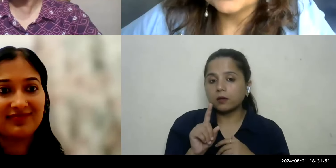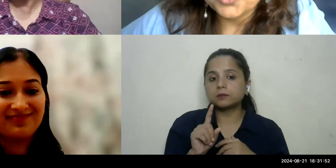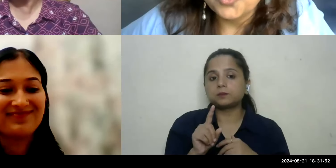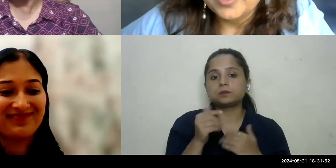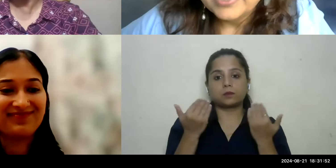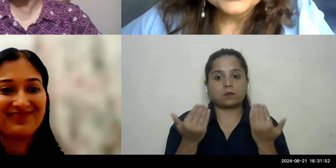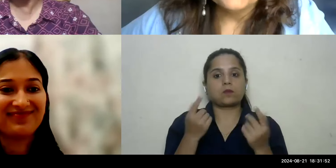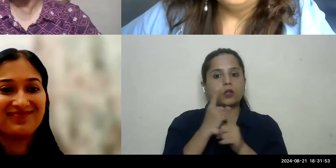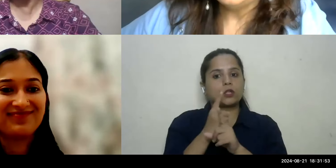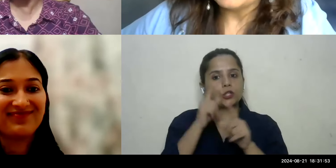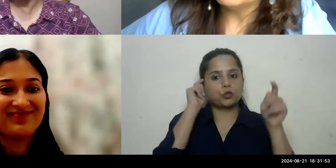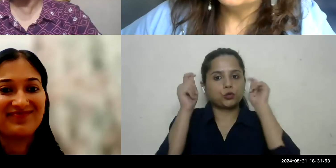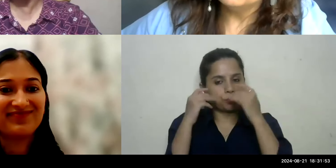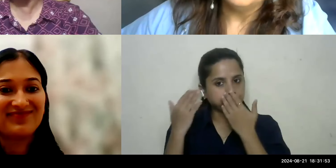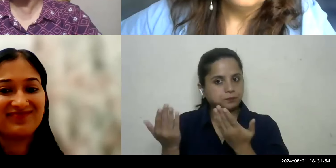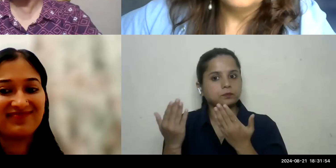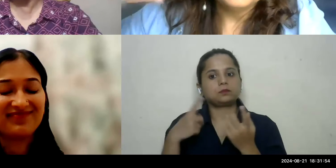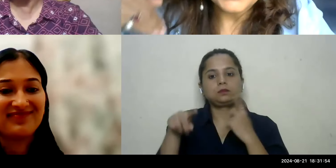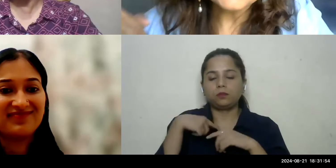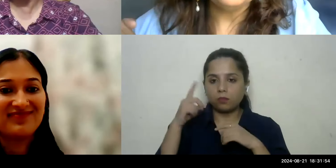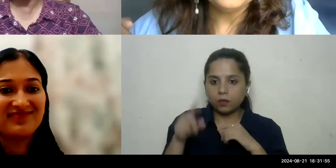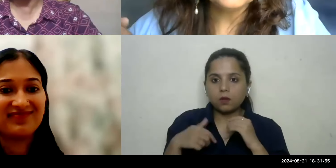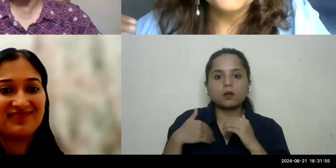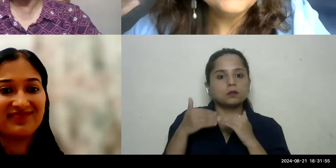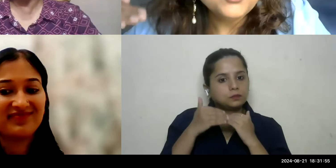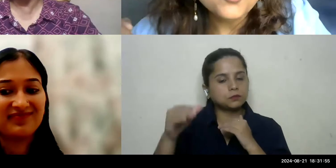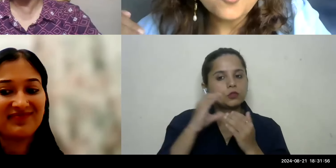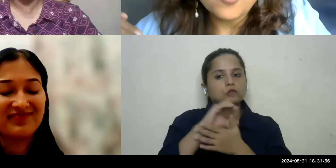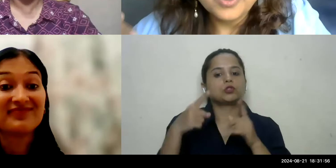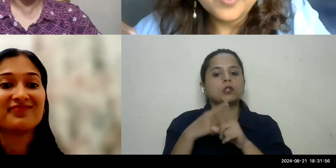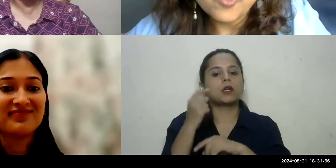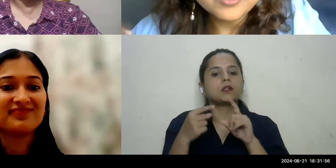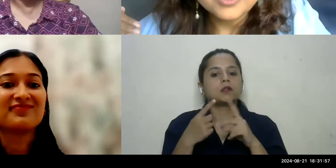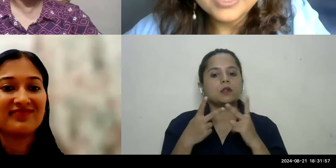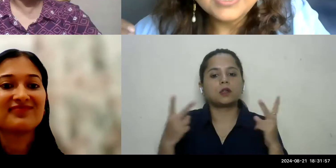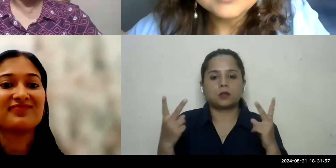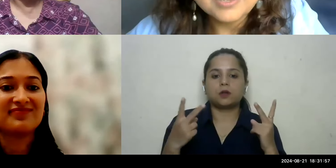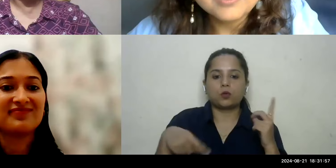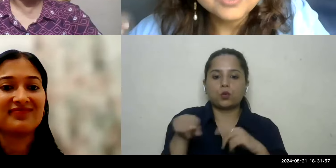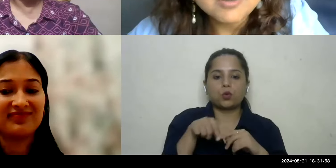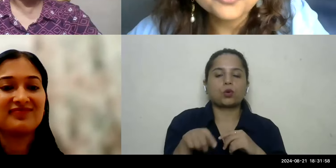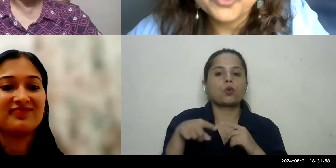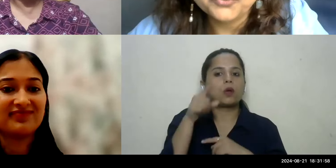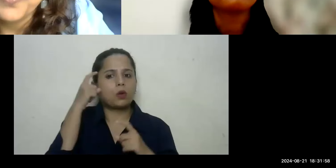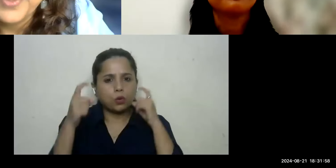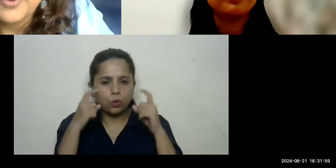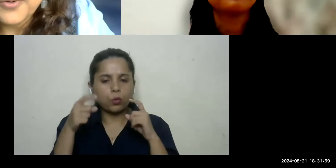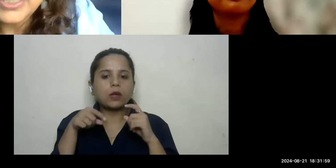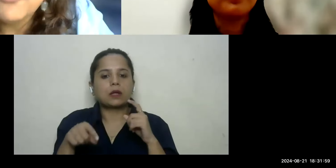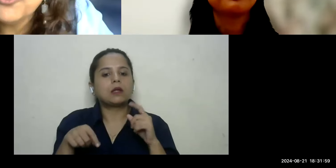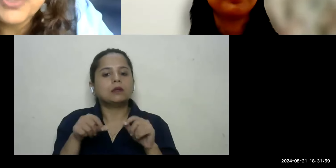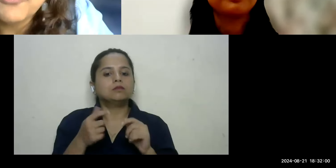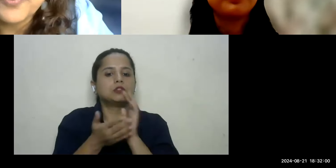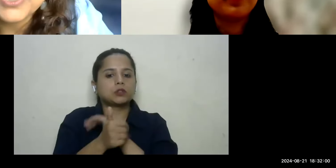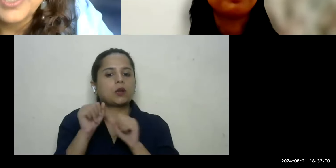the teacher's role. So we have to move. Chat GPT is doing the lower order thinking skill task for you. All